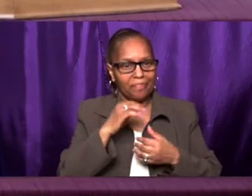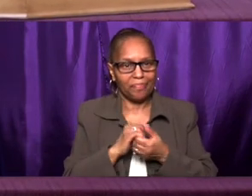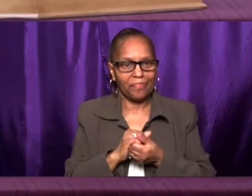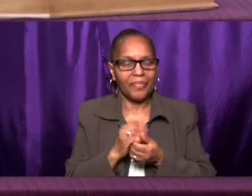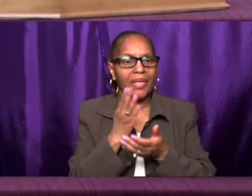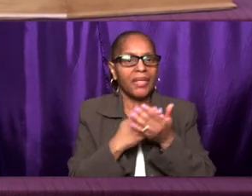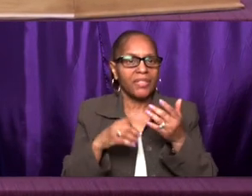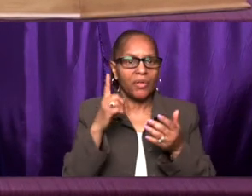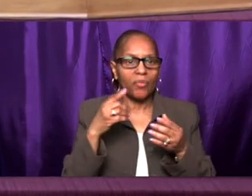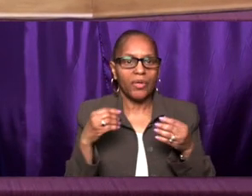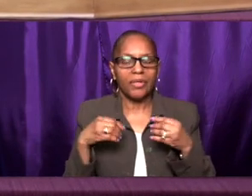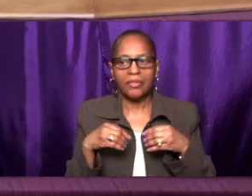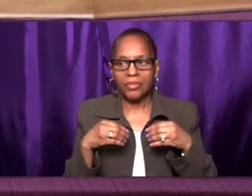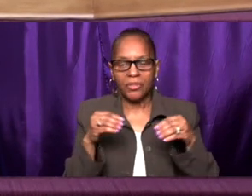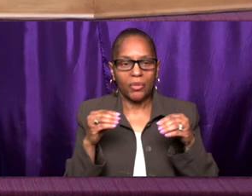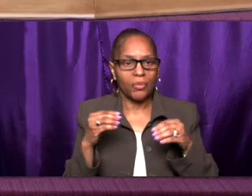Somebody has sold us